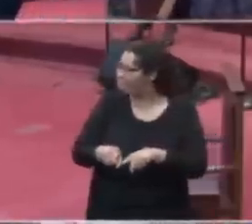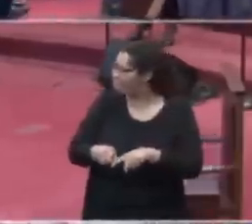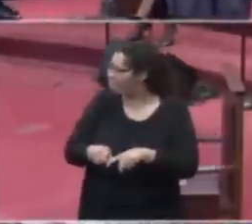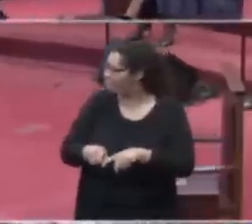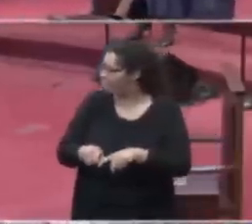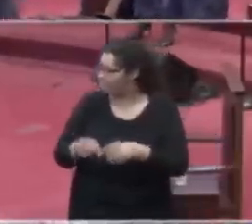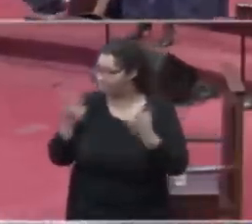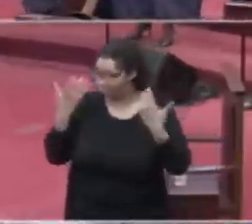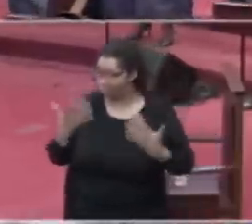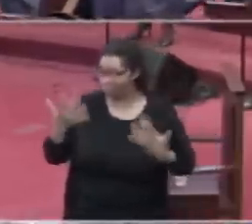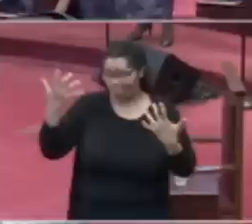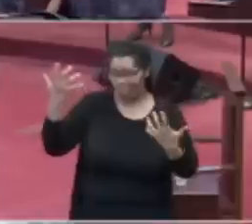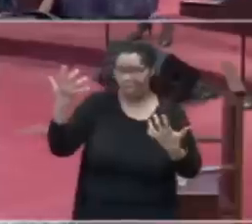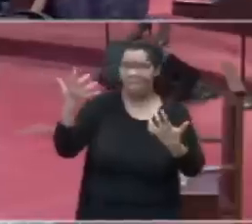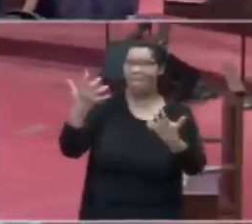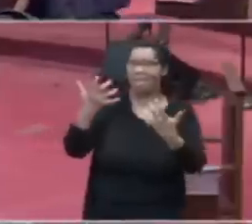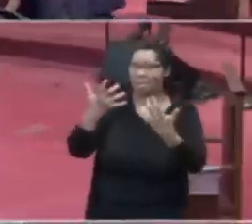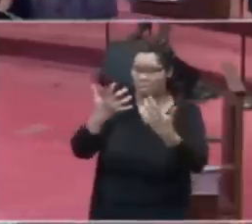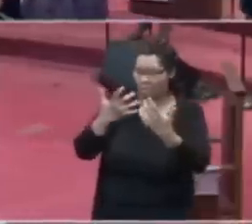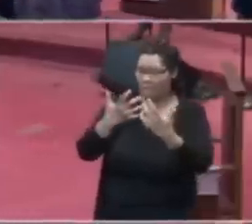That's what I'll be.